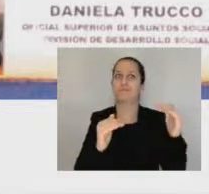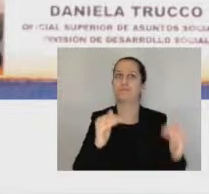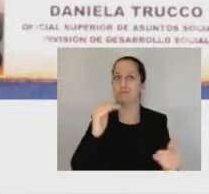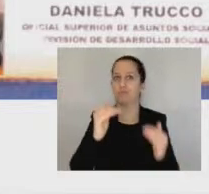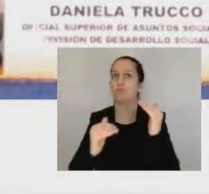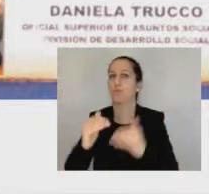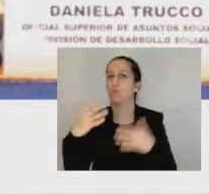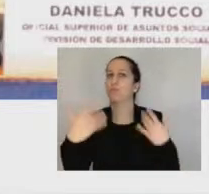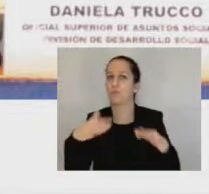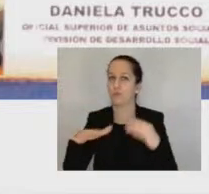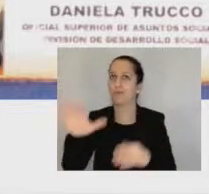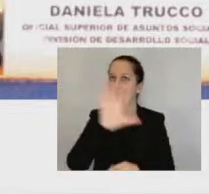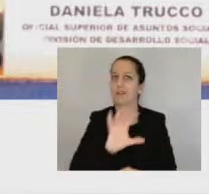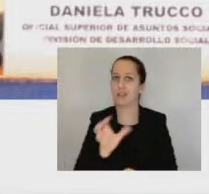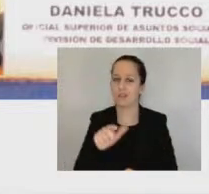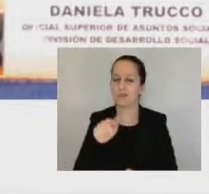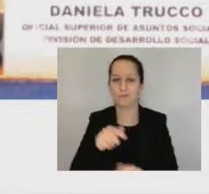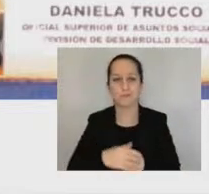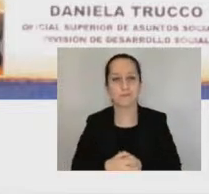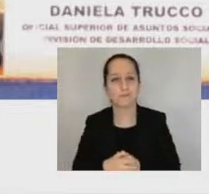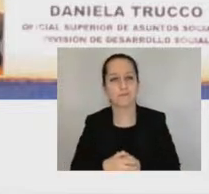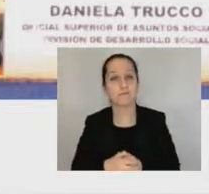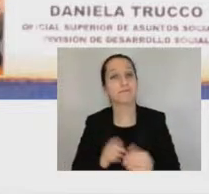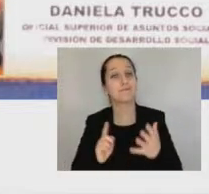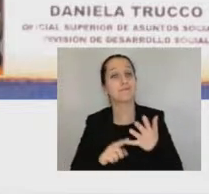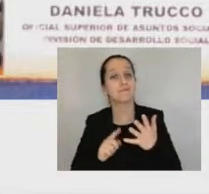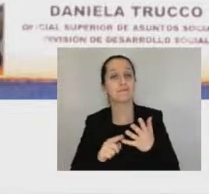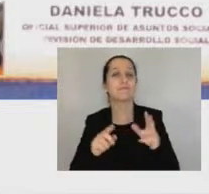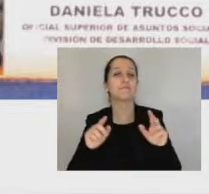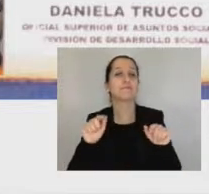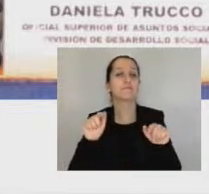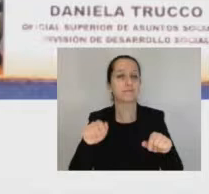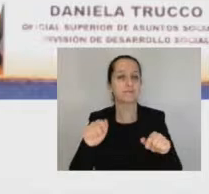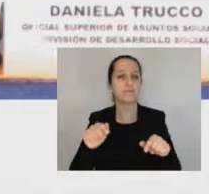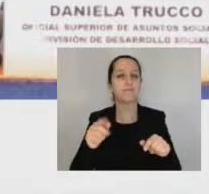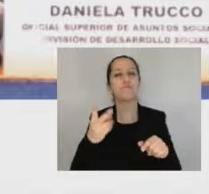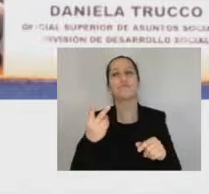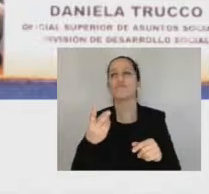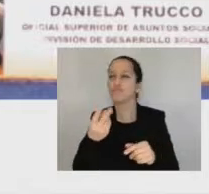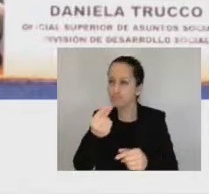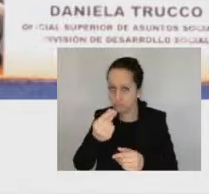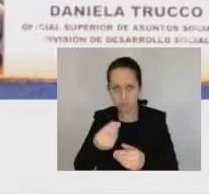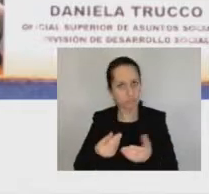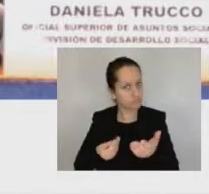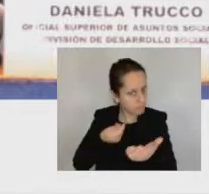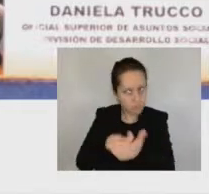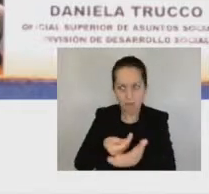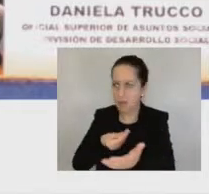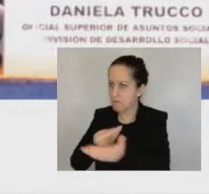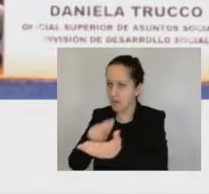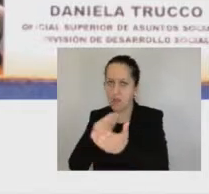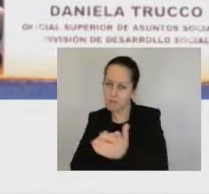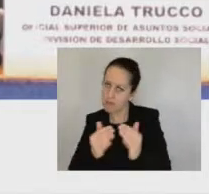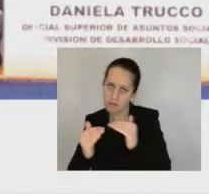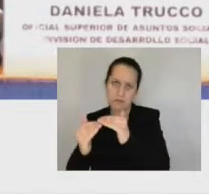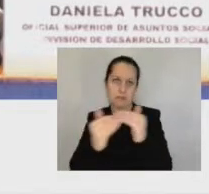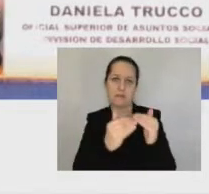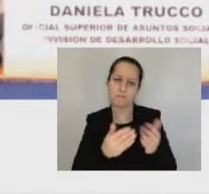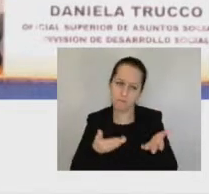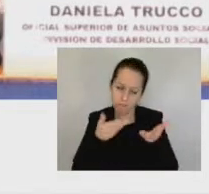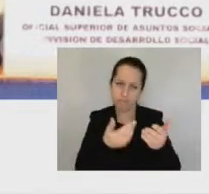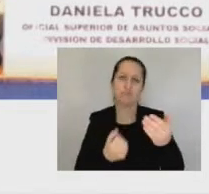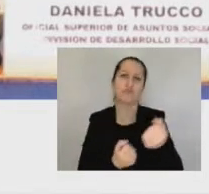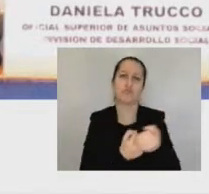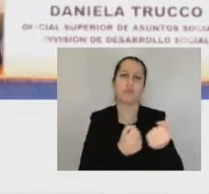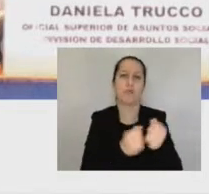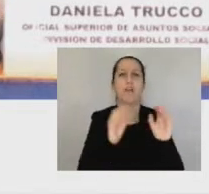of gaps in this region in that area. And then finally, it's important to secure financial sustainability, invest more effectively